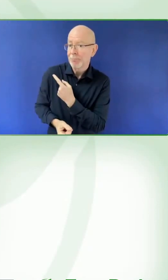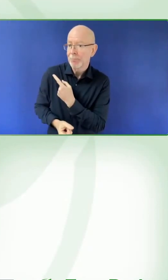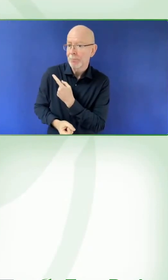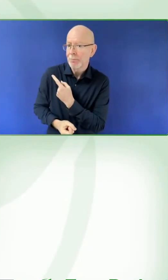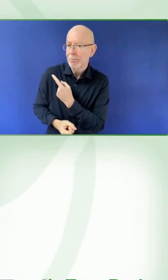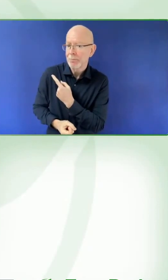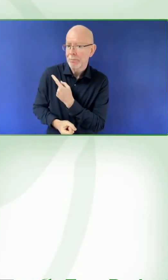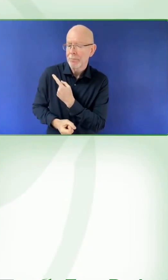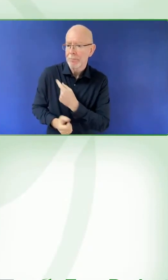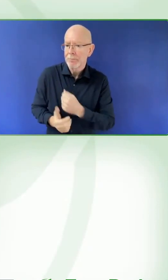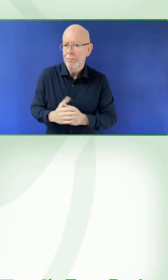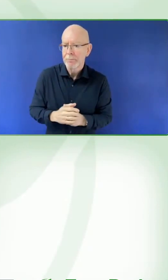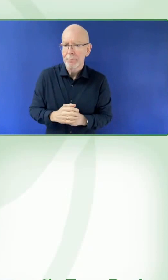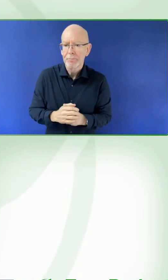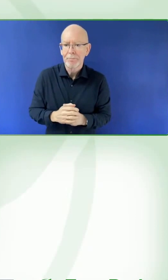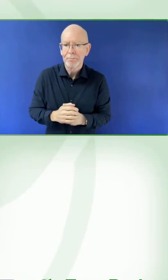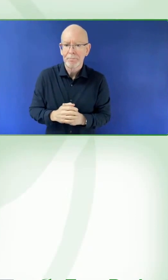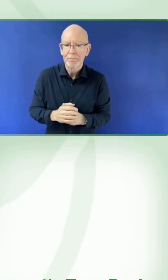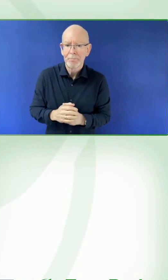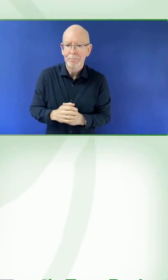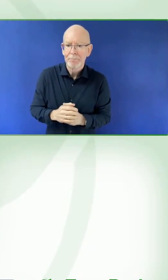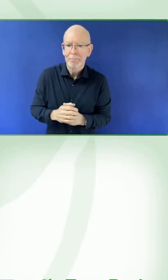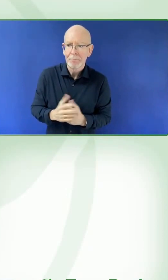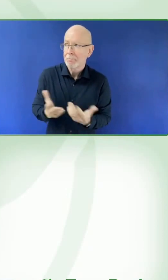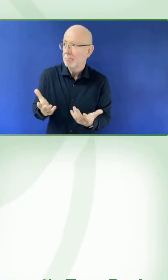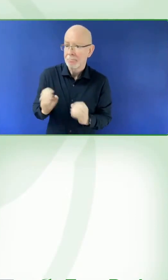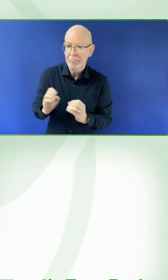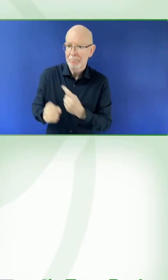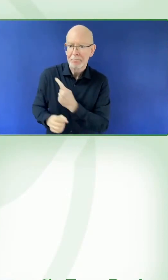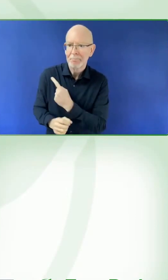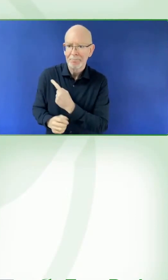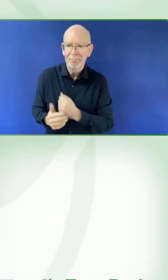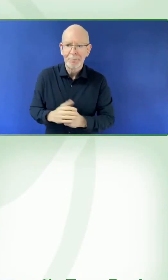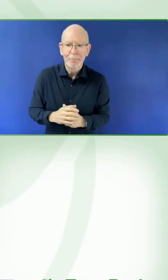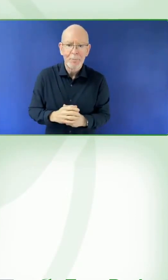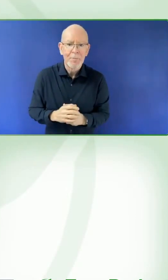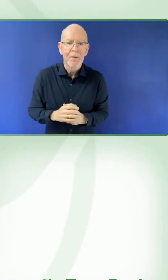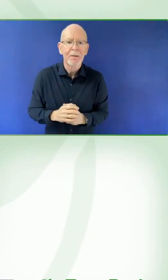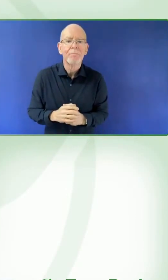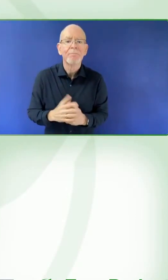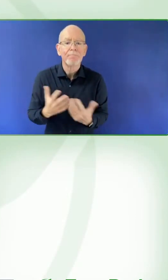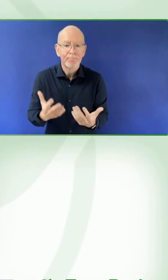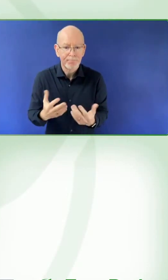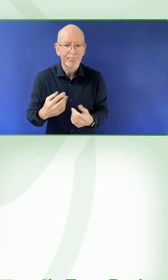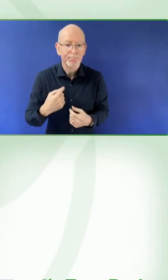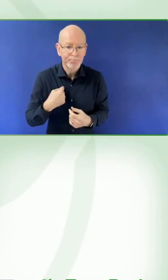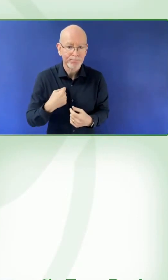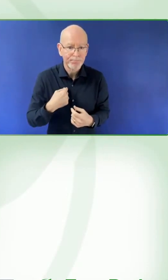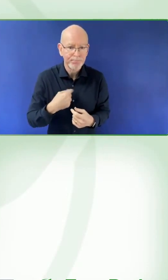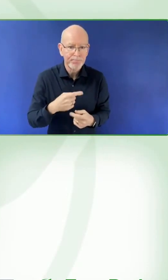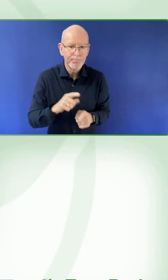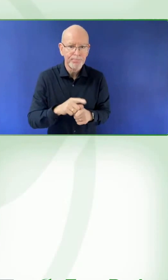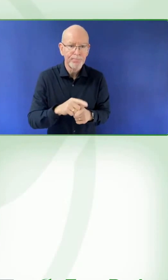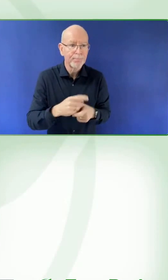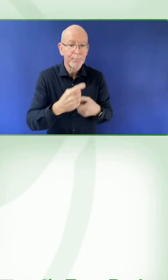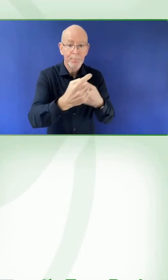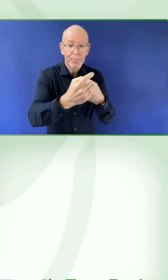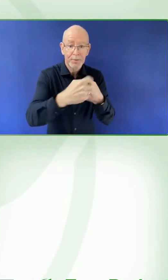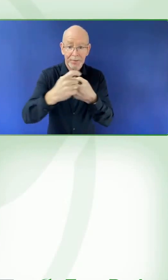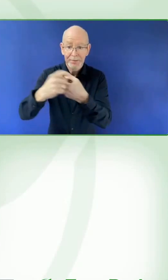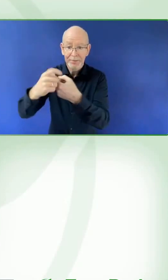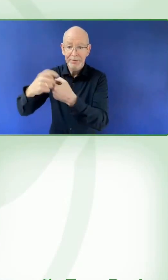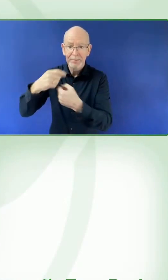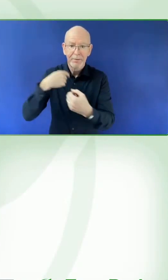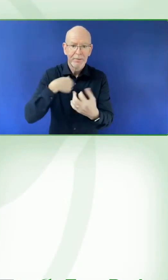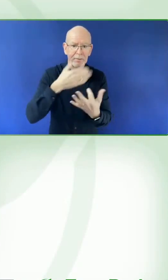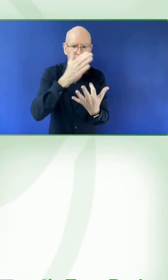main beneficiaries are people with intellectual and psychosocial disabilities directly. Then their families. Also,